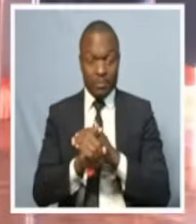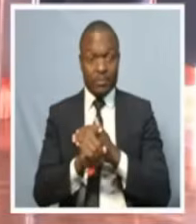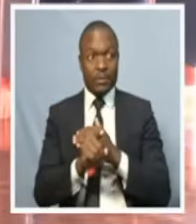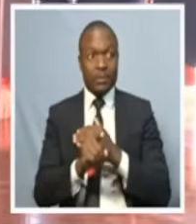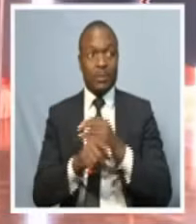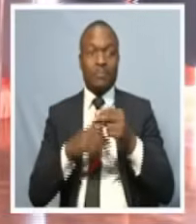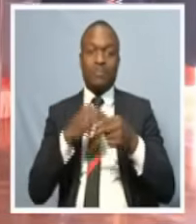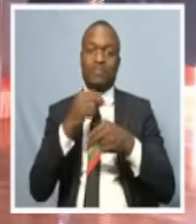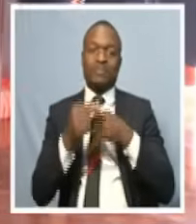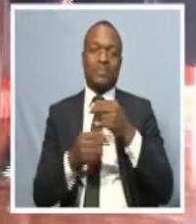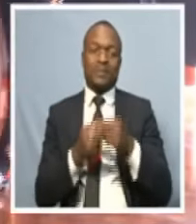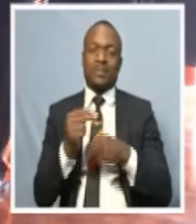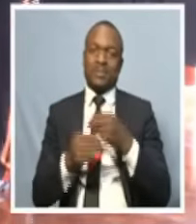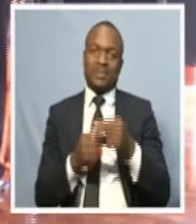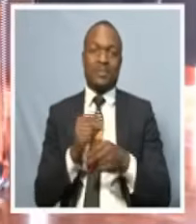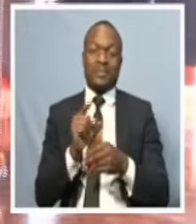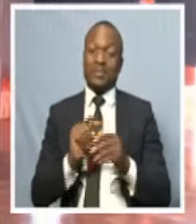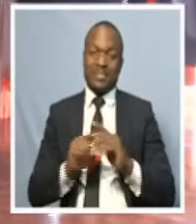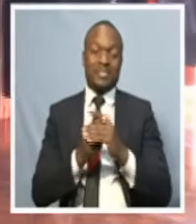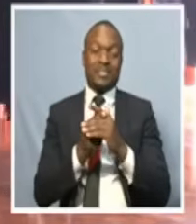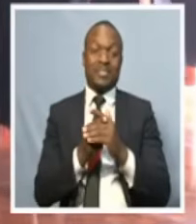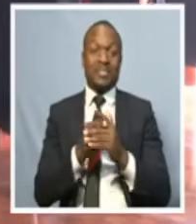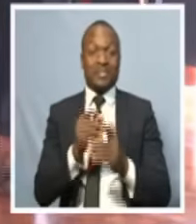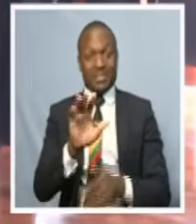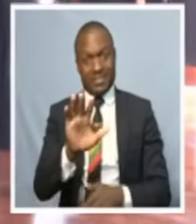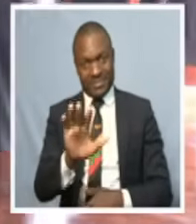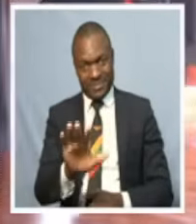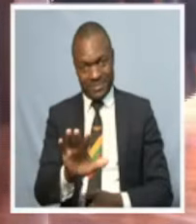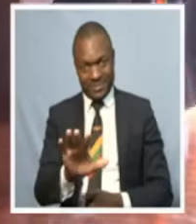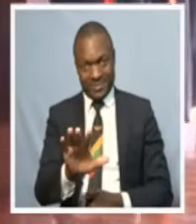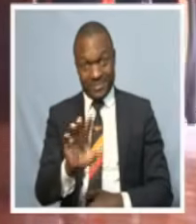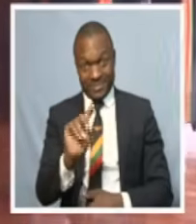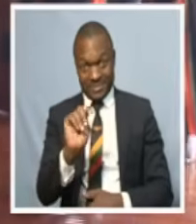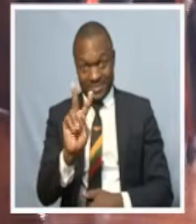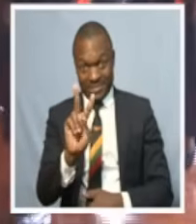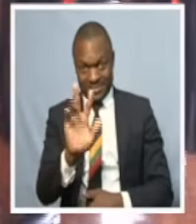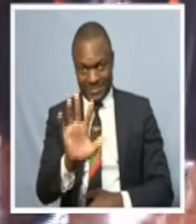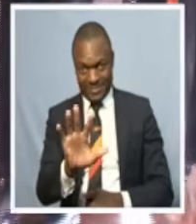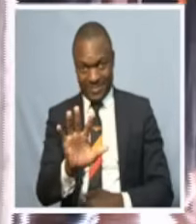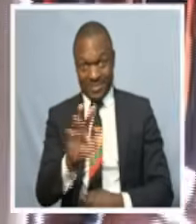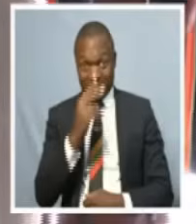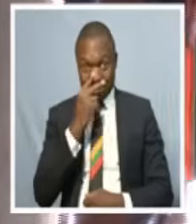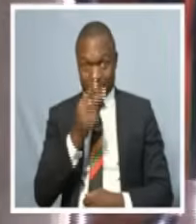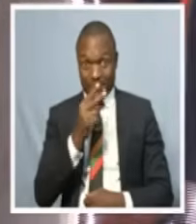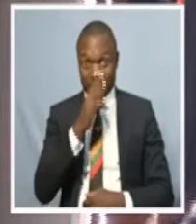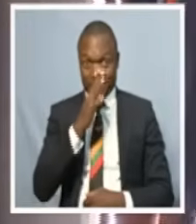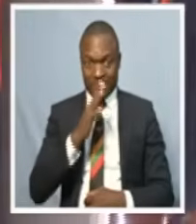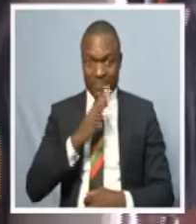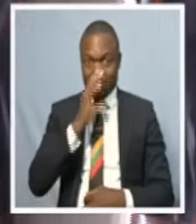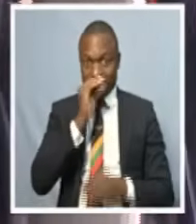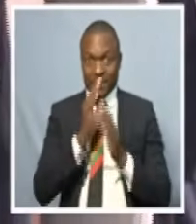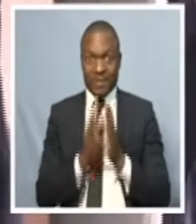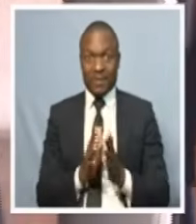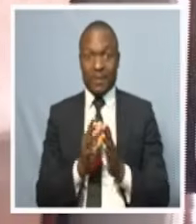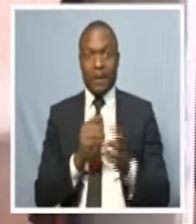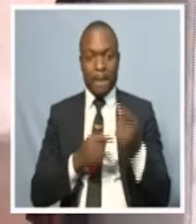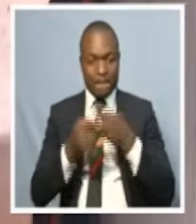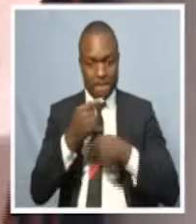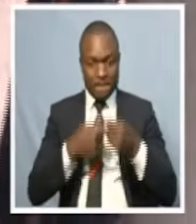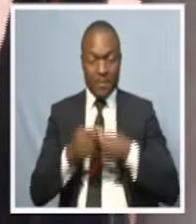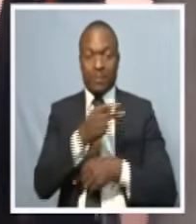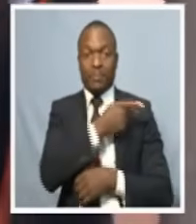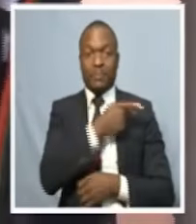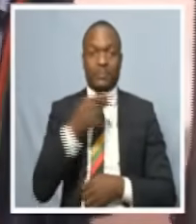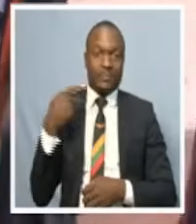that, that indeed will signal the start of business. So there we have it on your screen. You can see Madam Speaker's procession just making its way into the